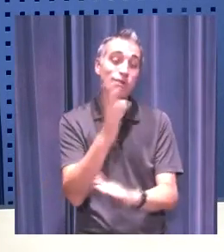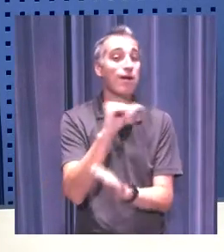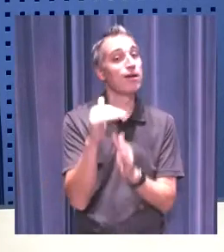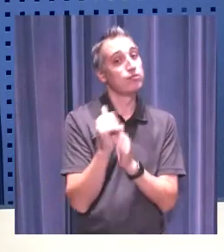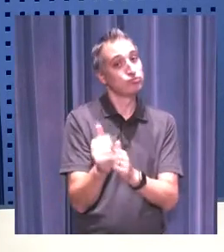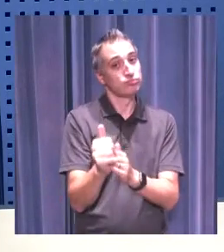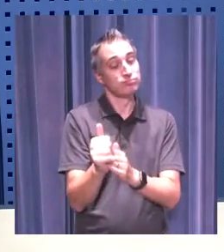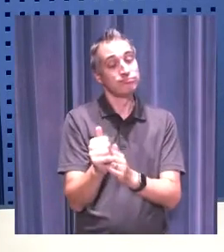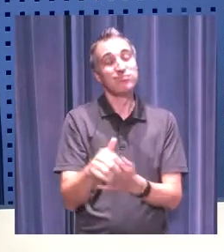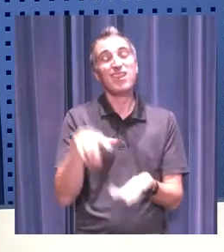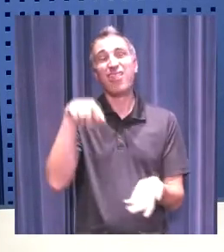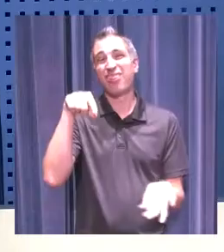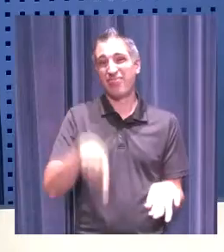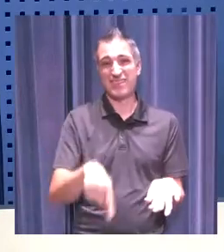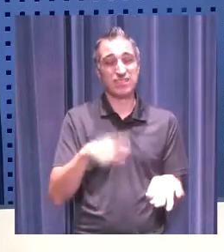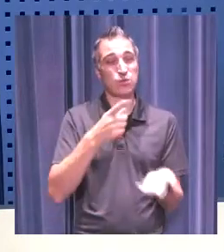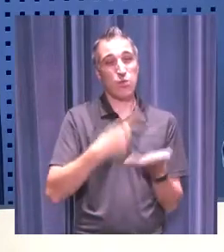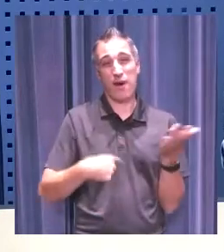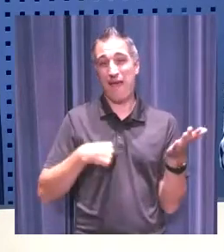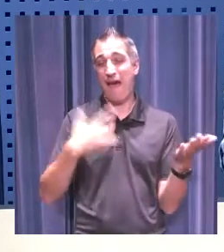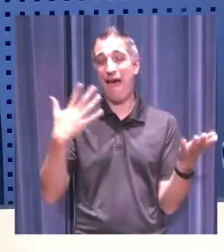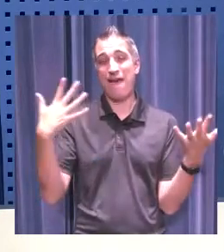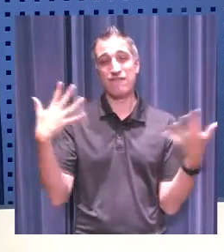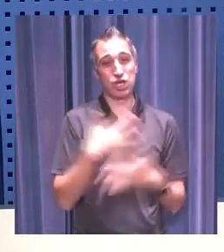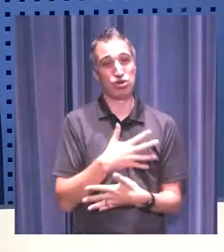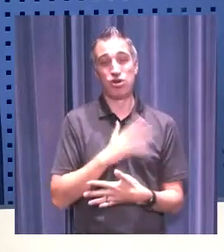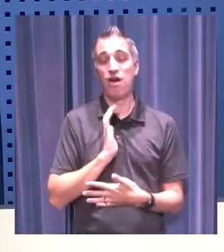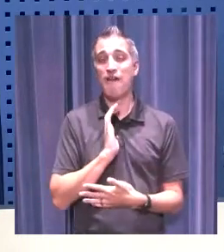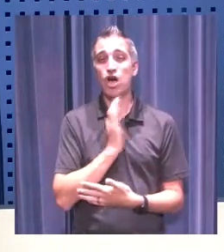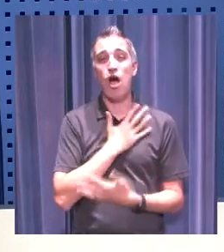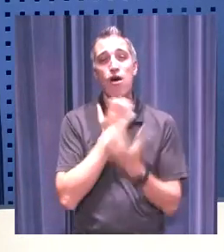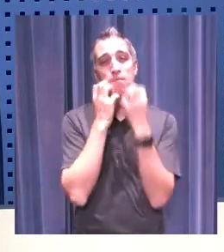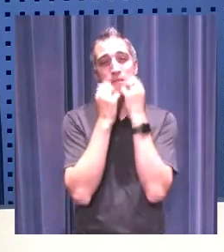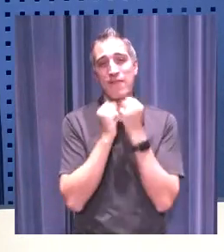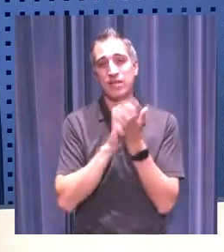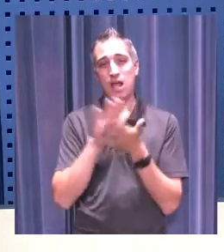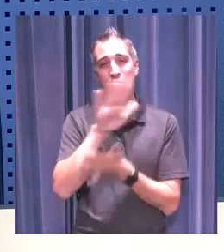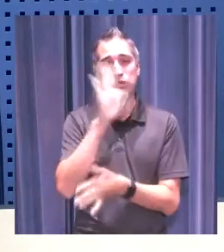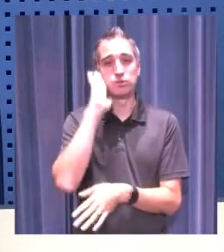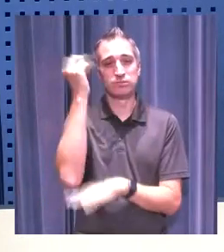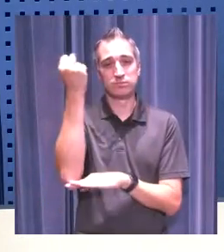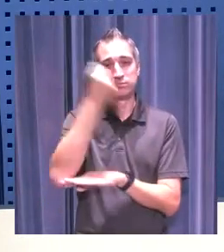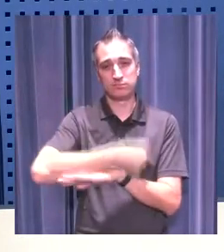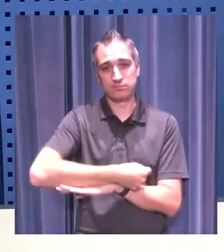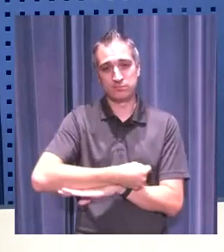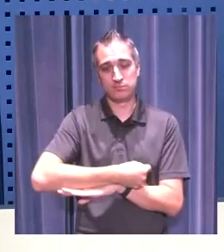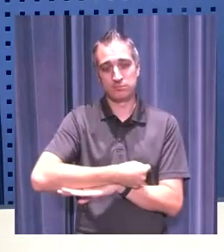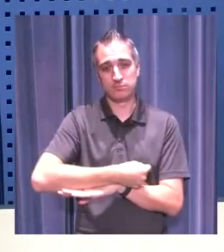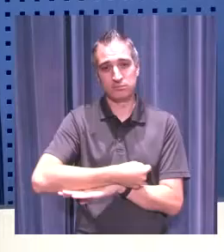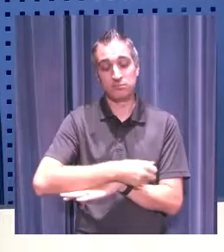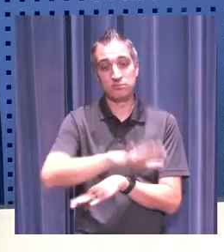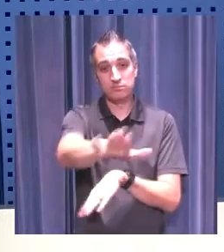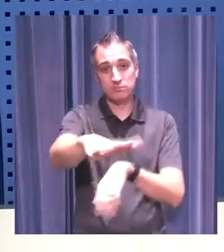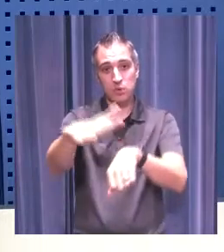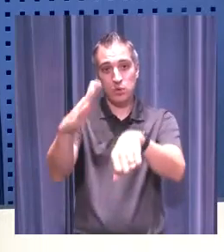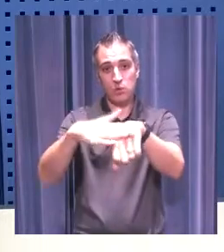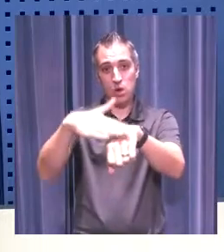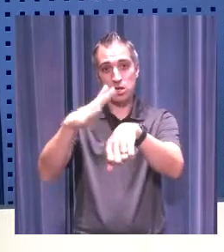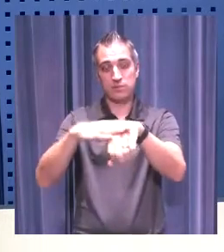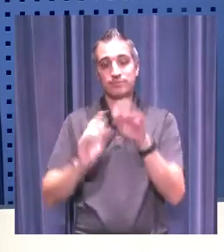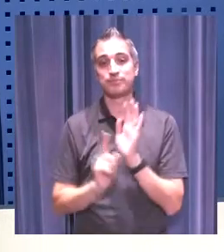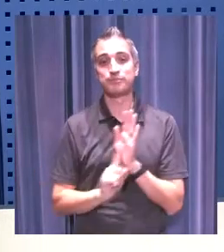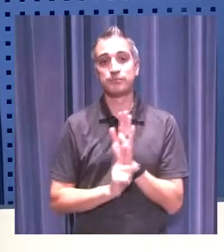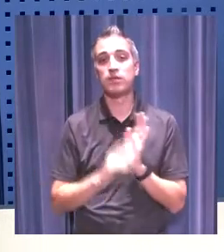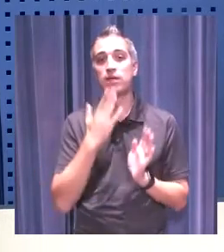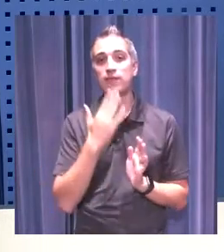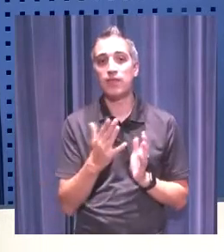leadership. And this is what I fear will be the downfall of our beloved college. Be forewarned that Thank you very much,